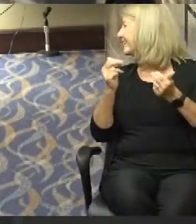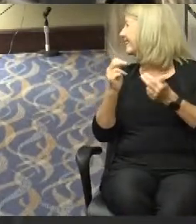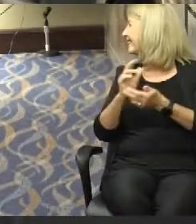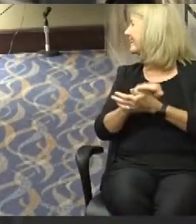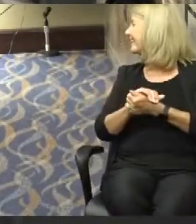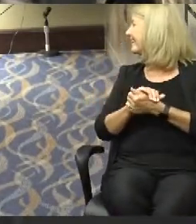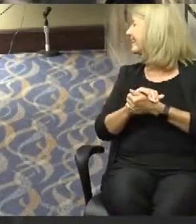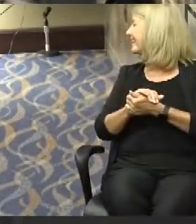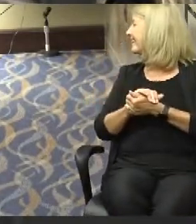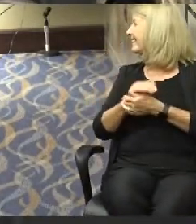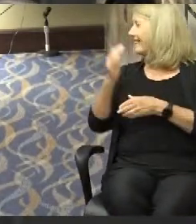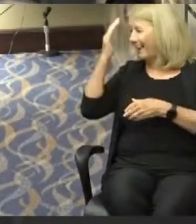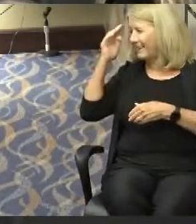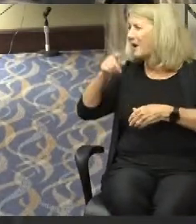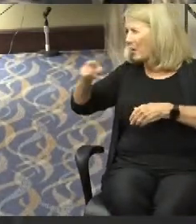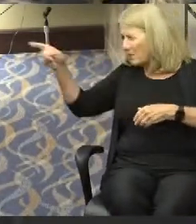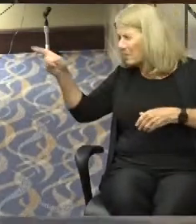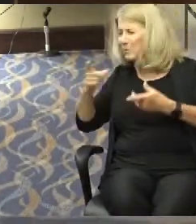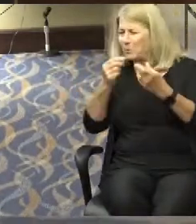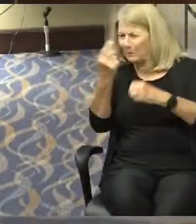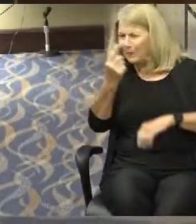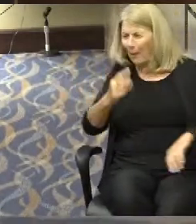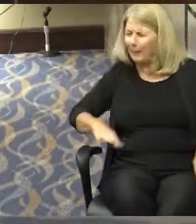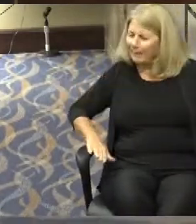Championship belt.